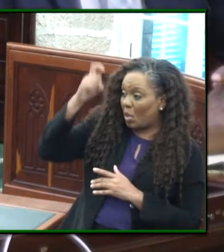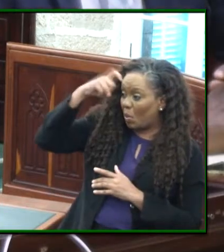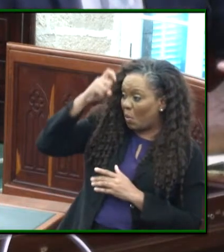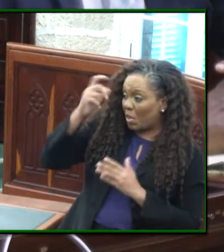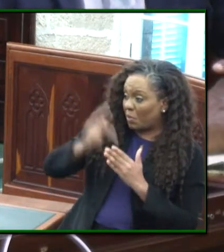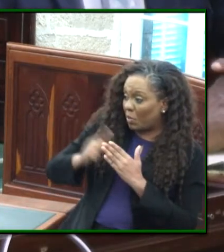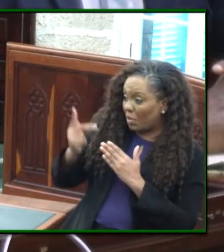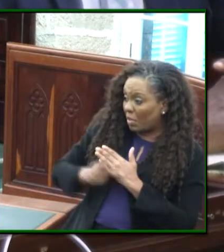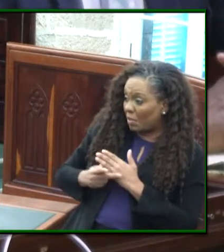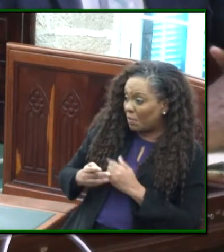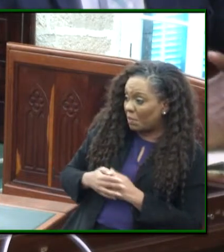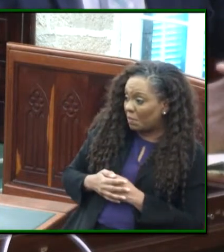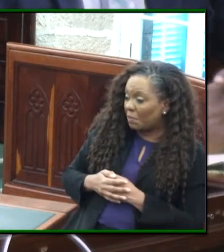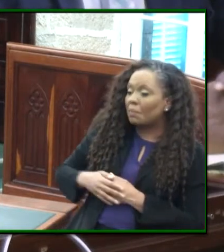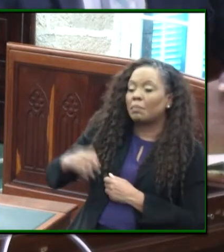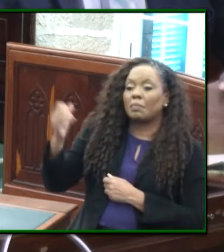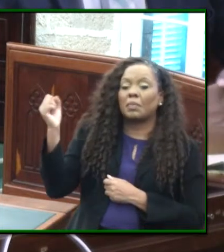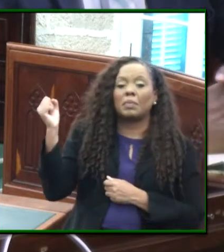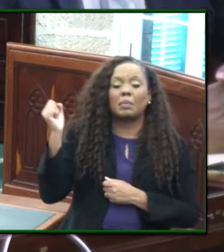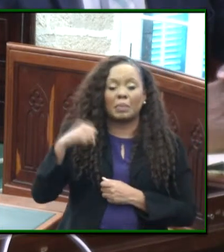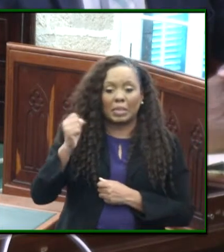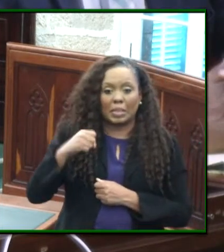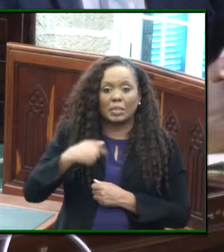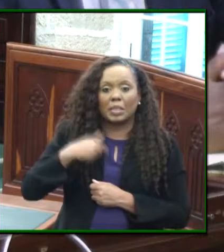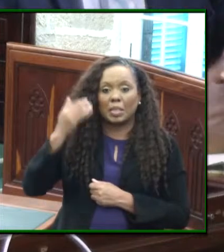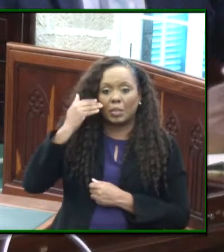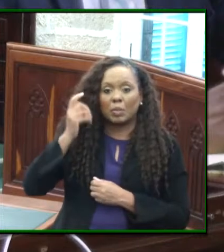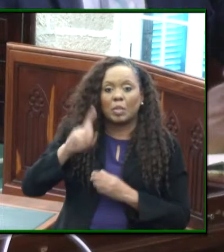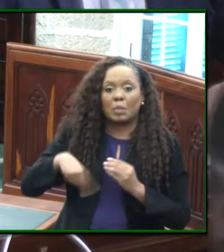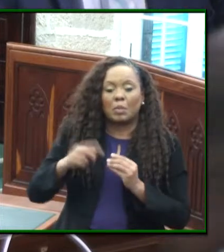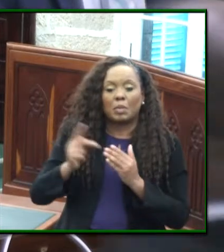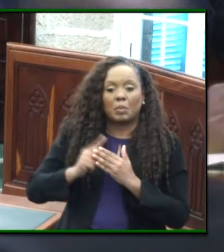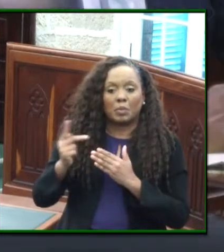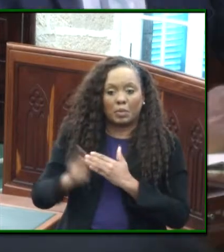Yes, I do know Yes, of the Startwise scheme Thank you very much.